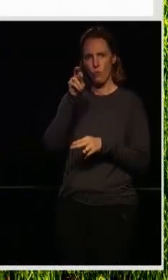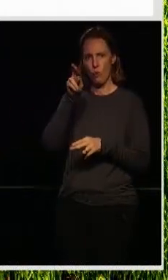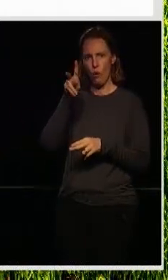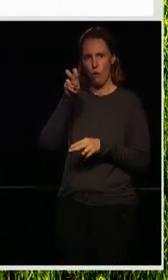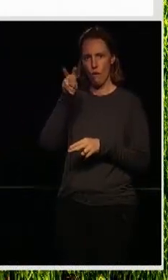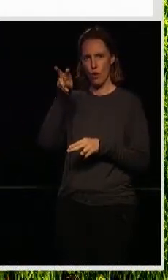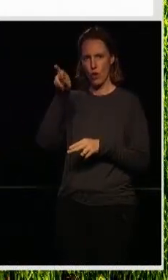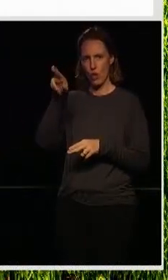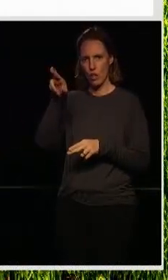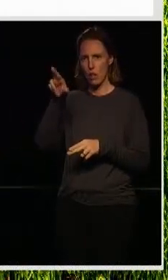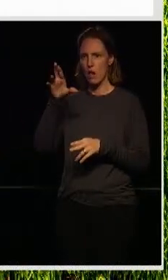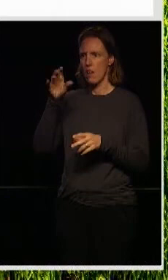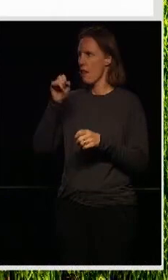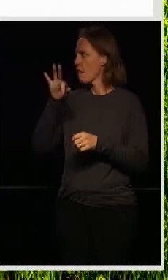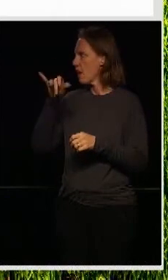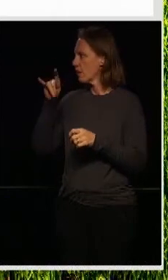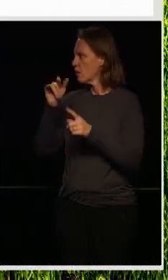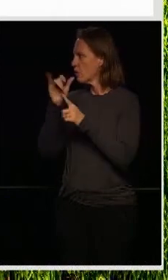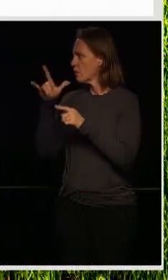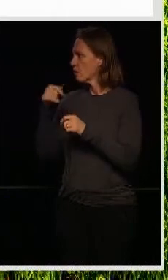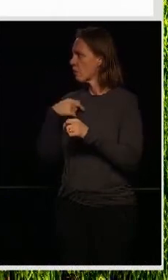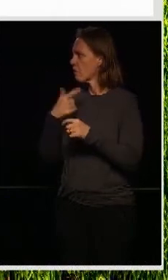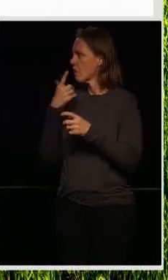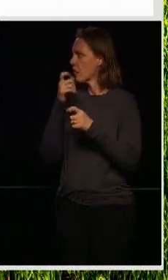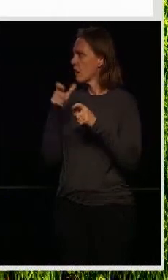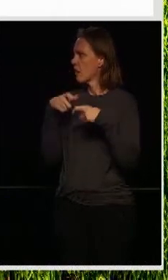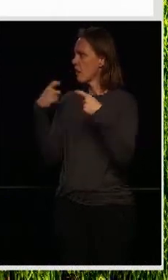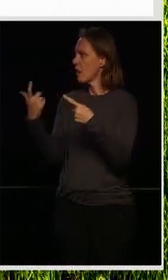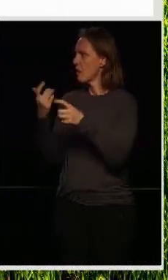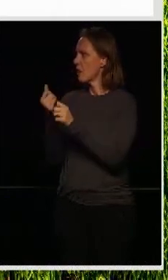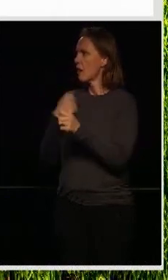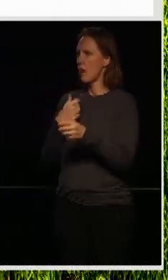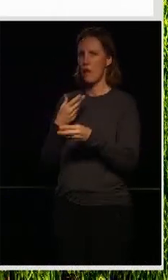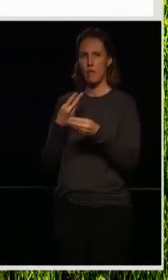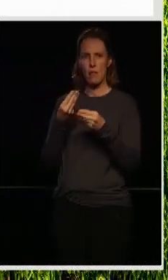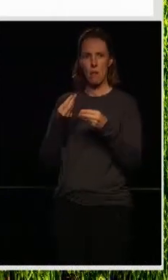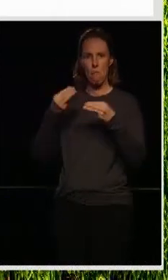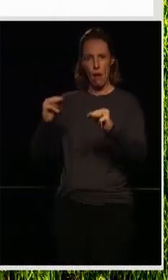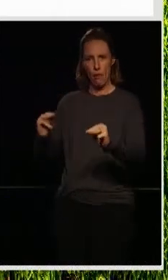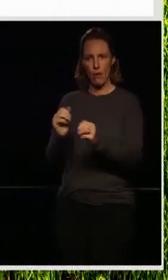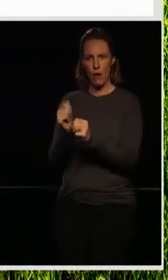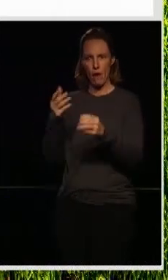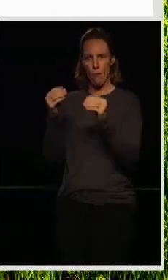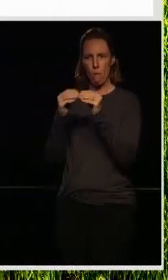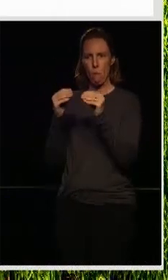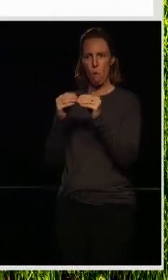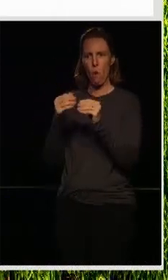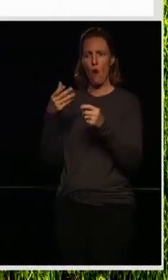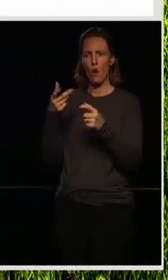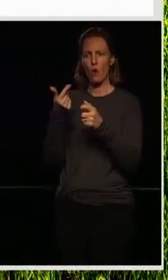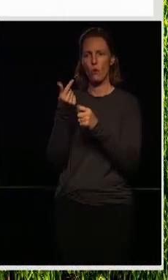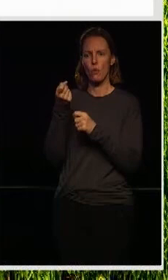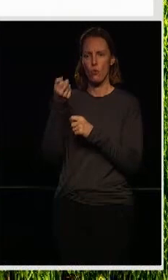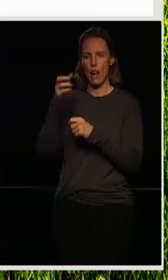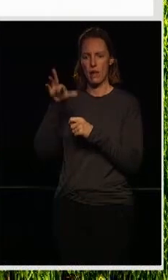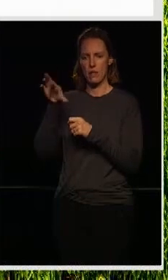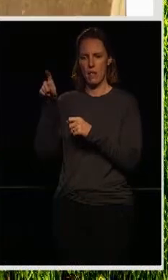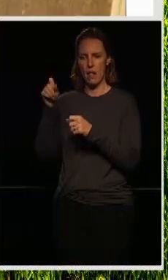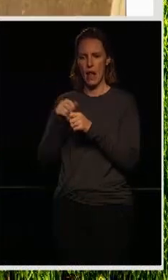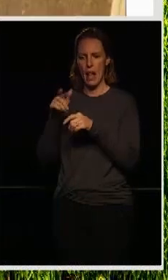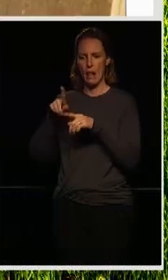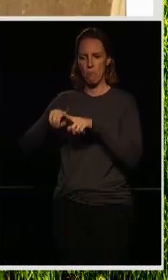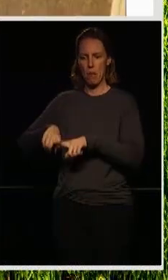been granted a US patent on the Crover method, and we have more granted and pending patents on our